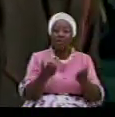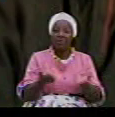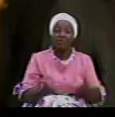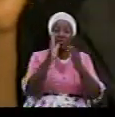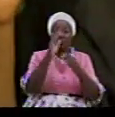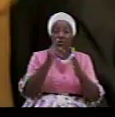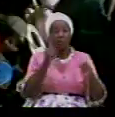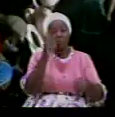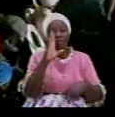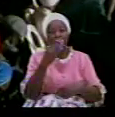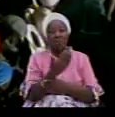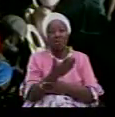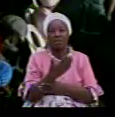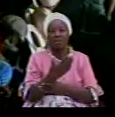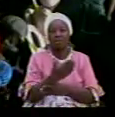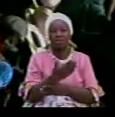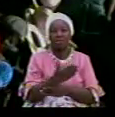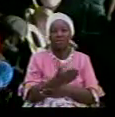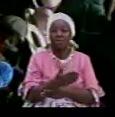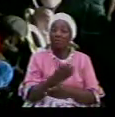hand, honest,